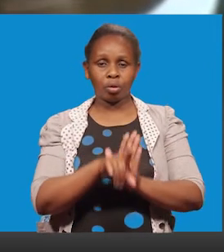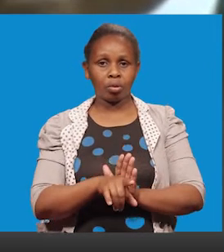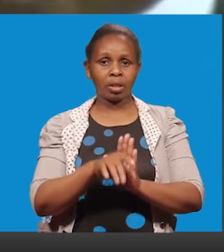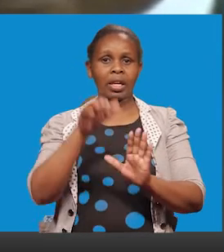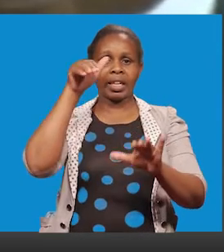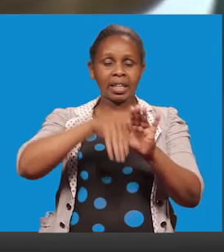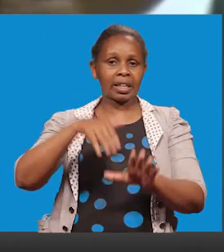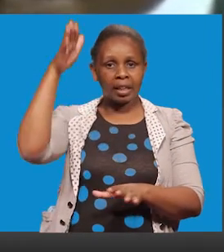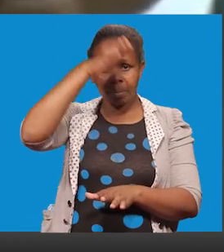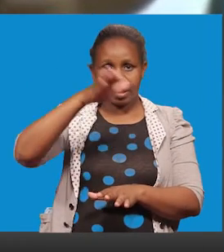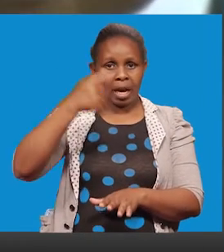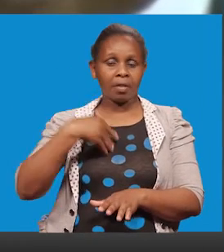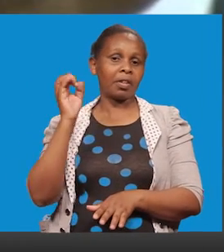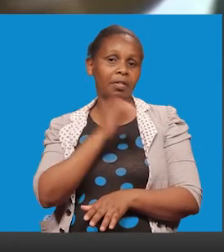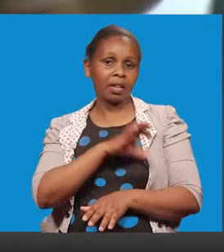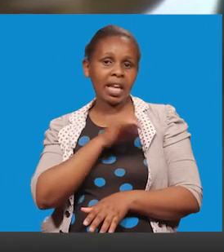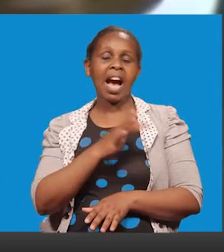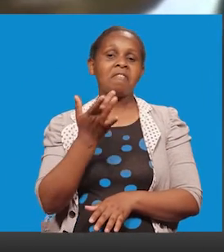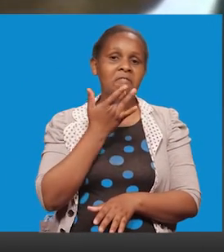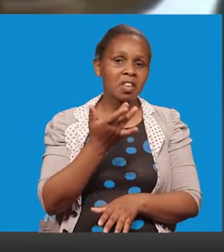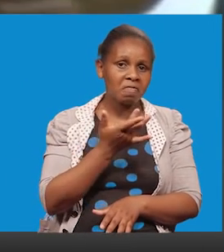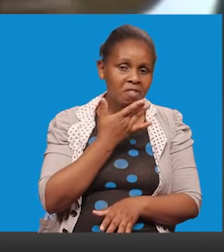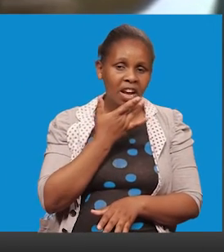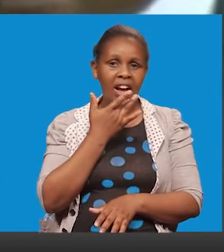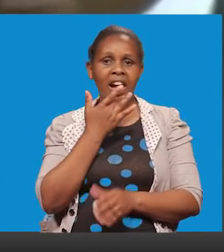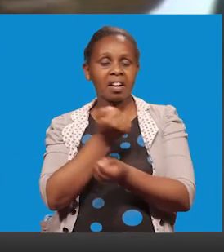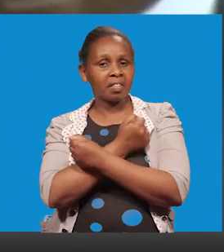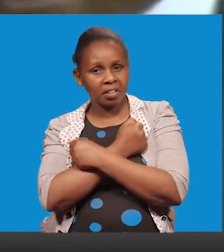conventions of Parliament without fear, favor,